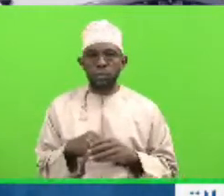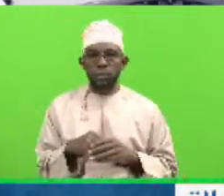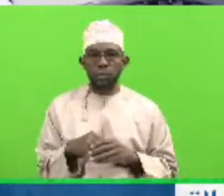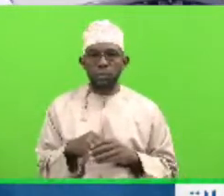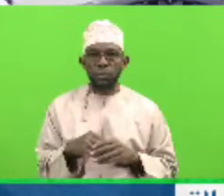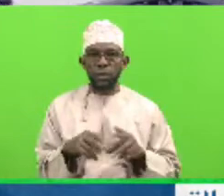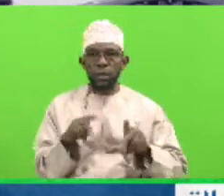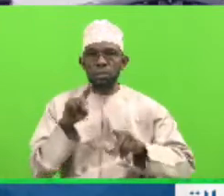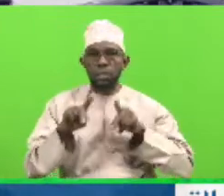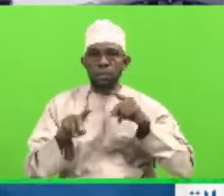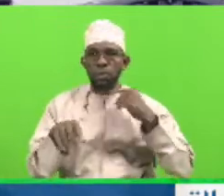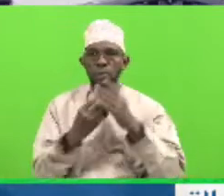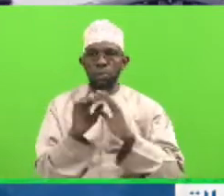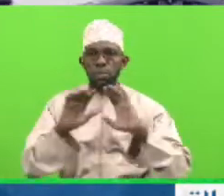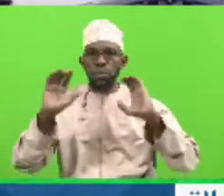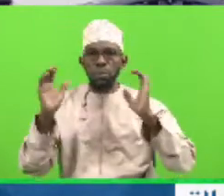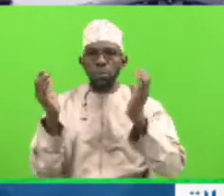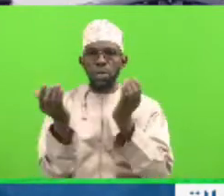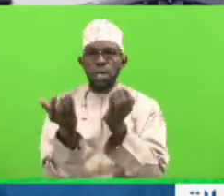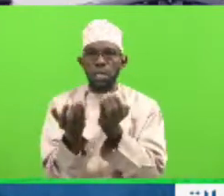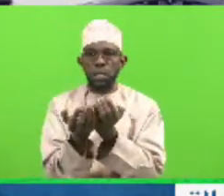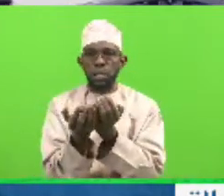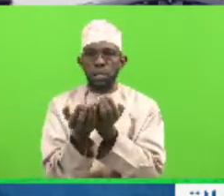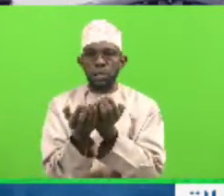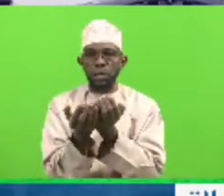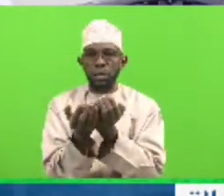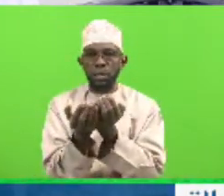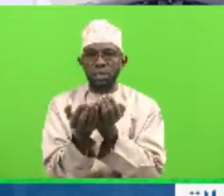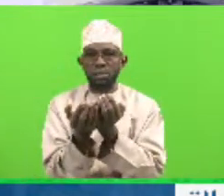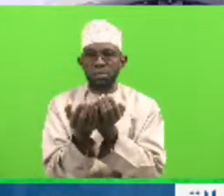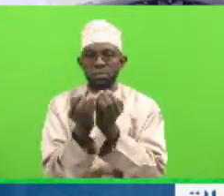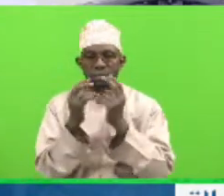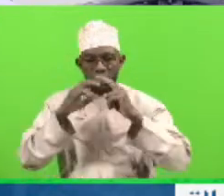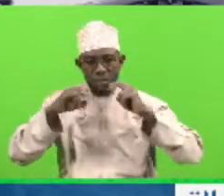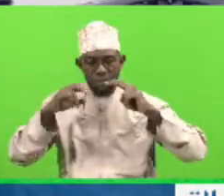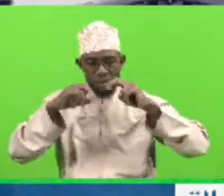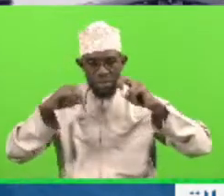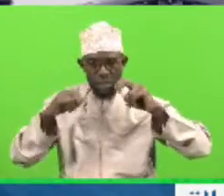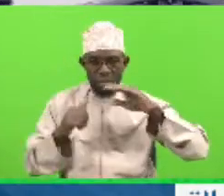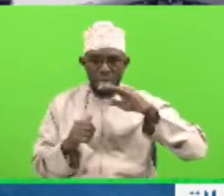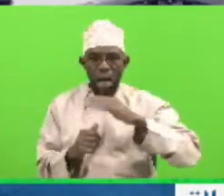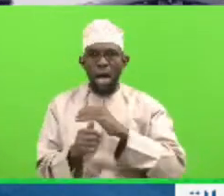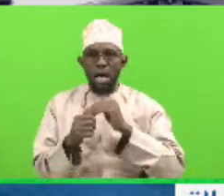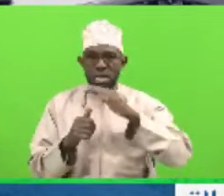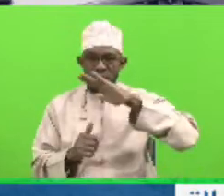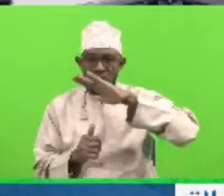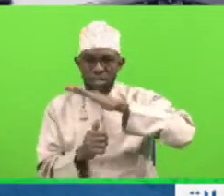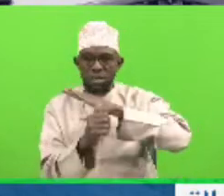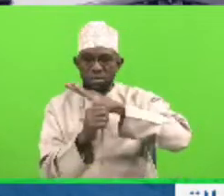and people of the world are finding themselves under siege.